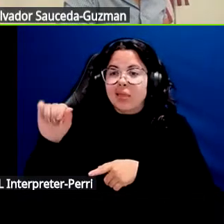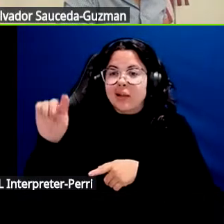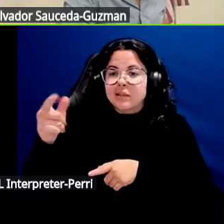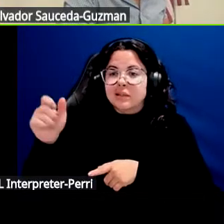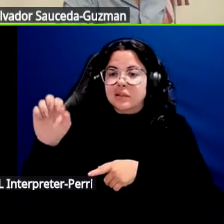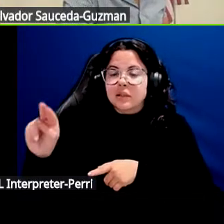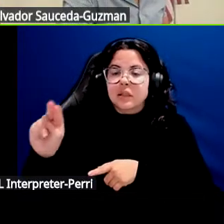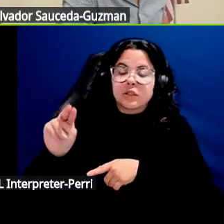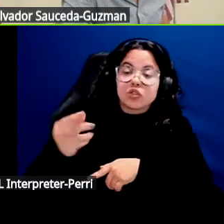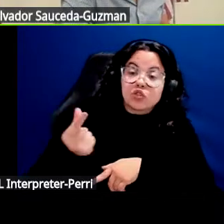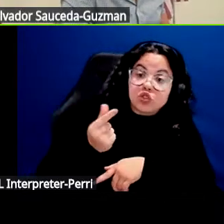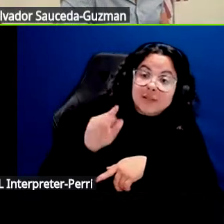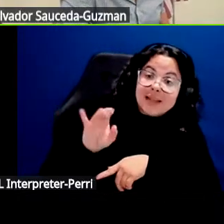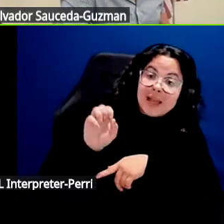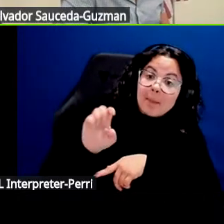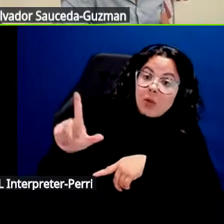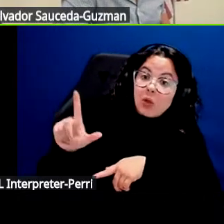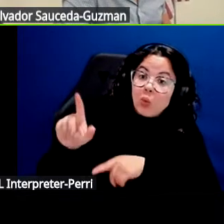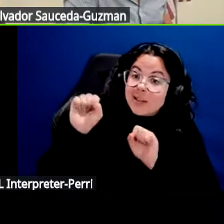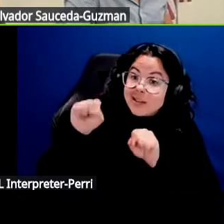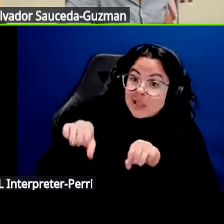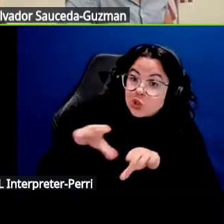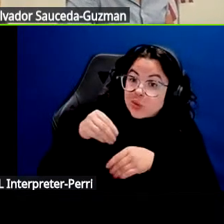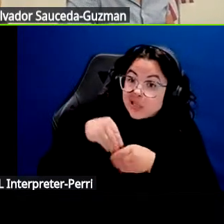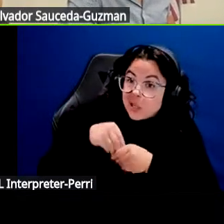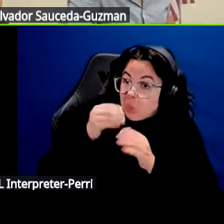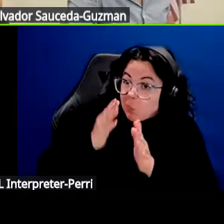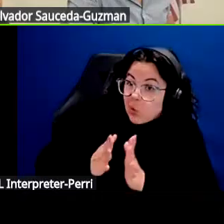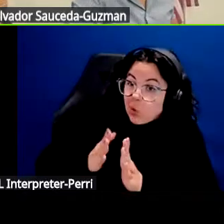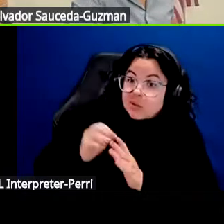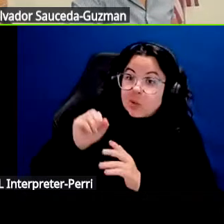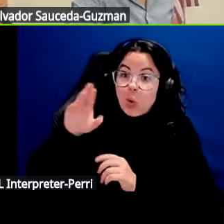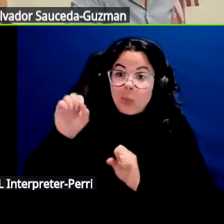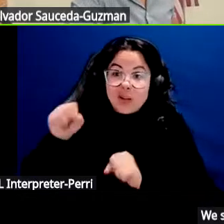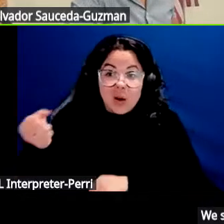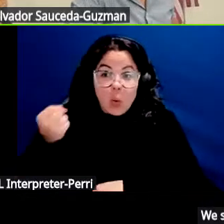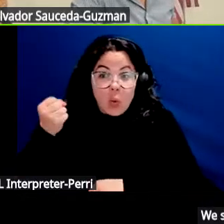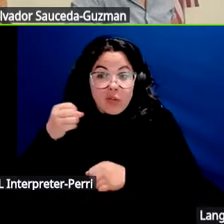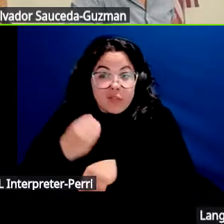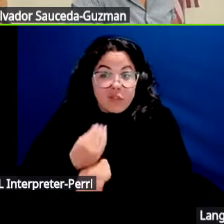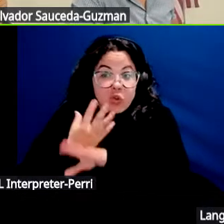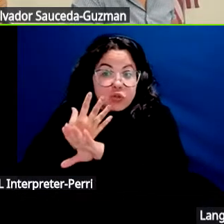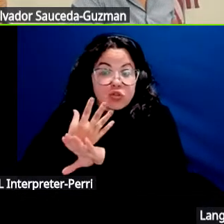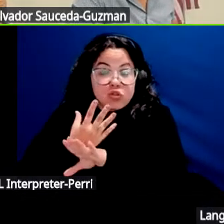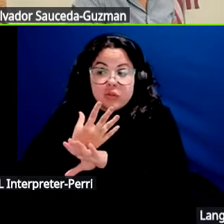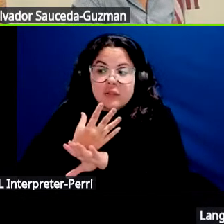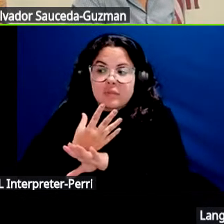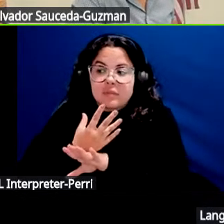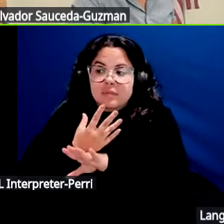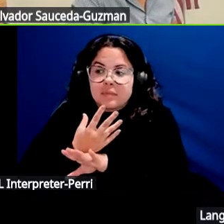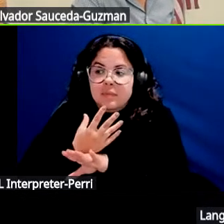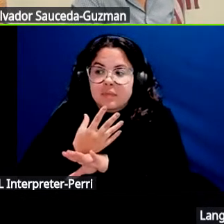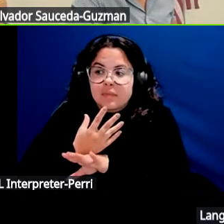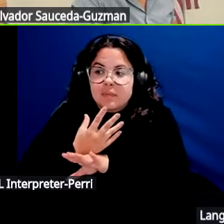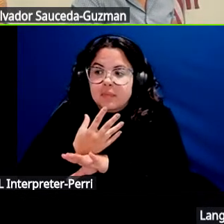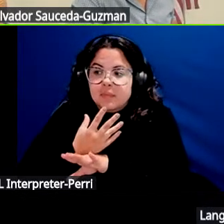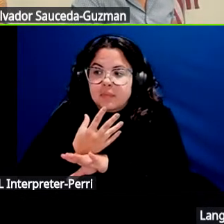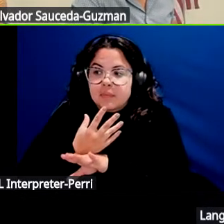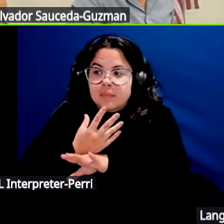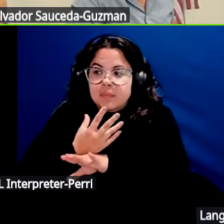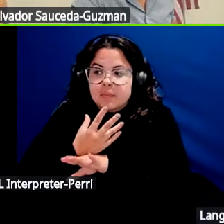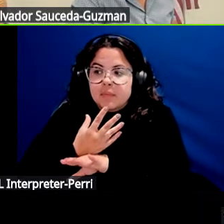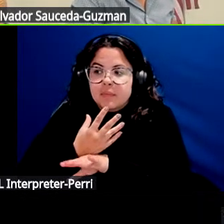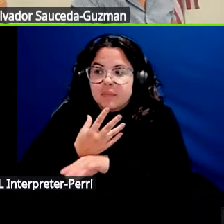G. Campbell, we can do this in person or we can hold this virtually. The only thing is that we have to give notice to the public 7 days